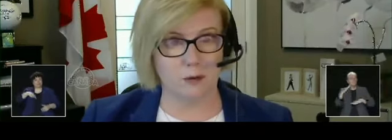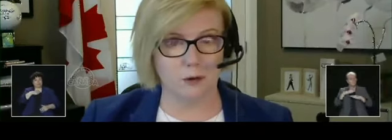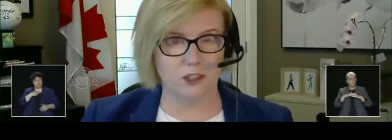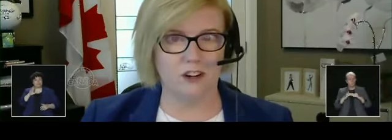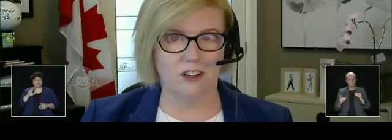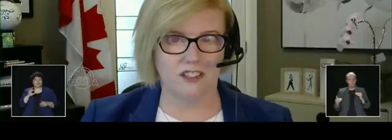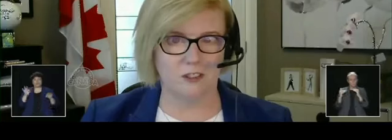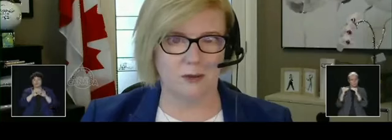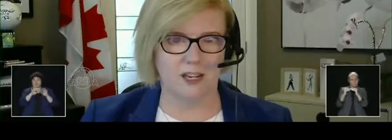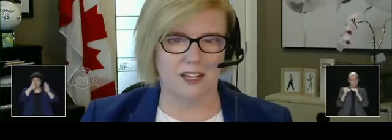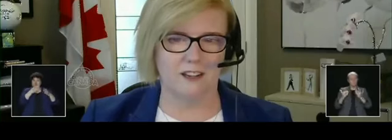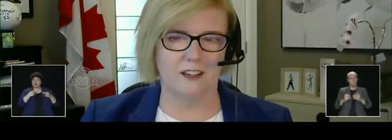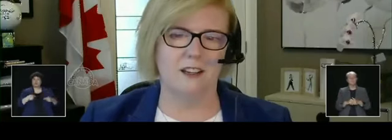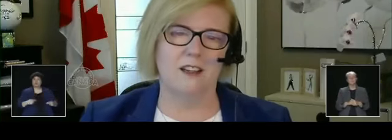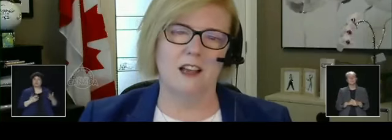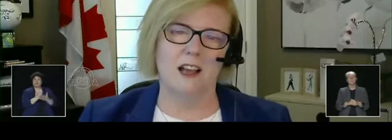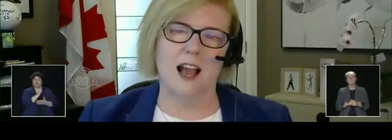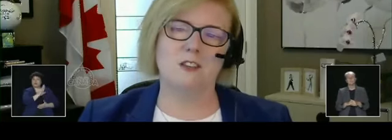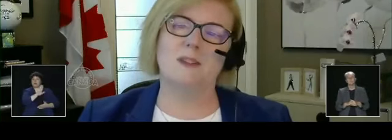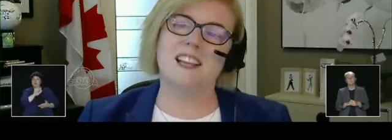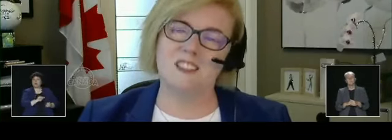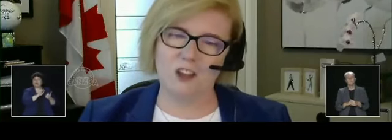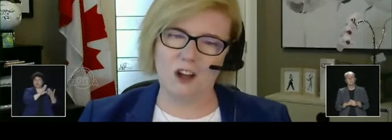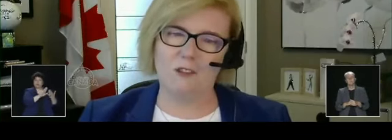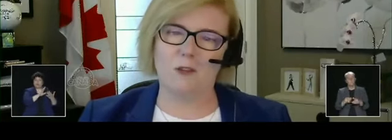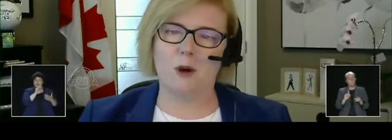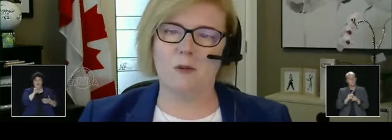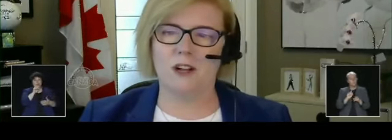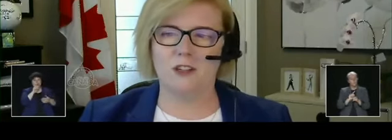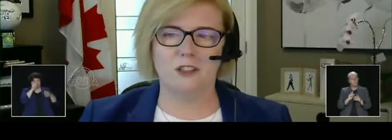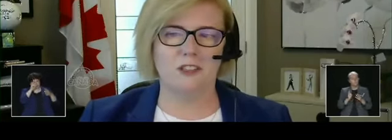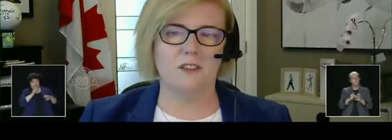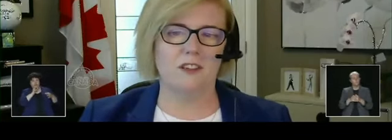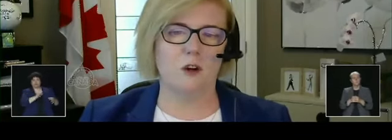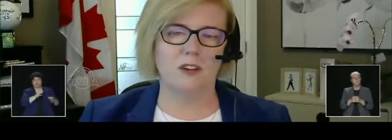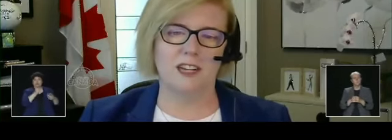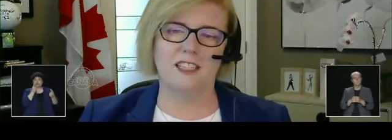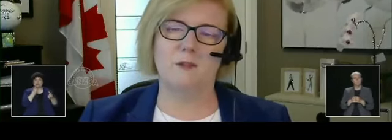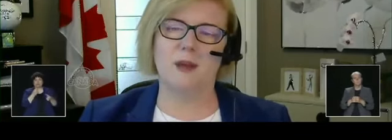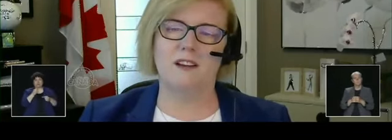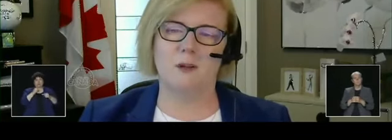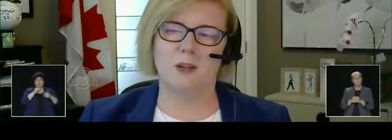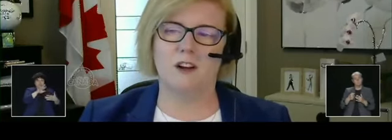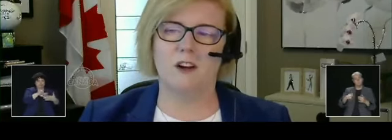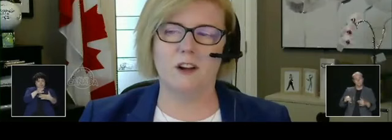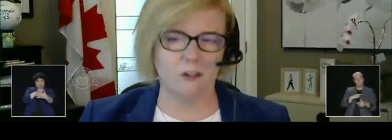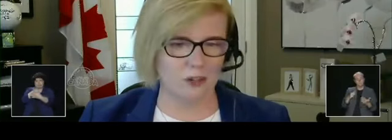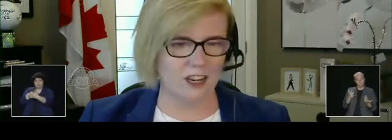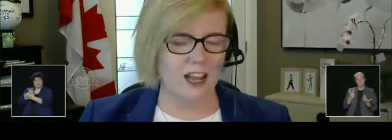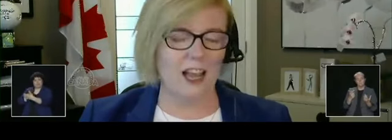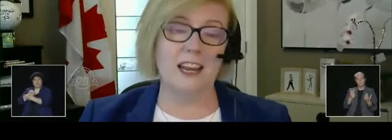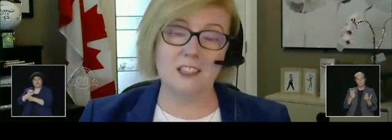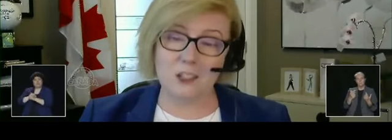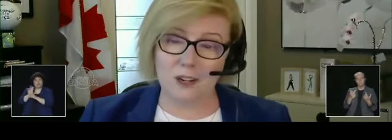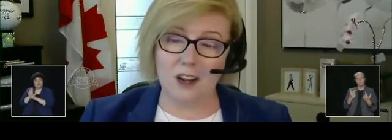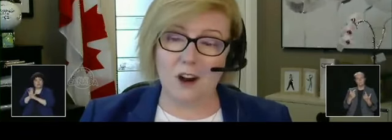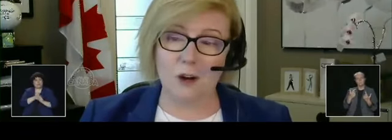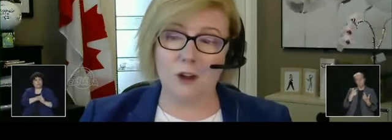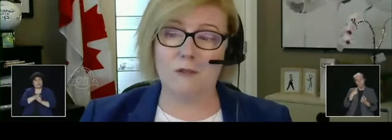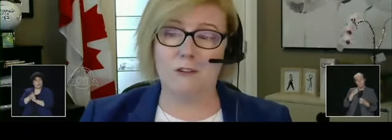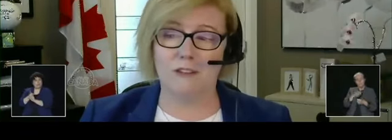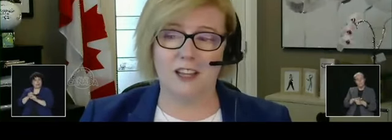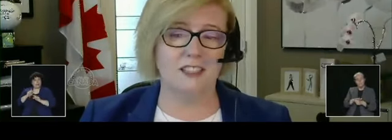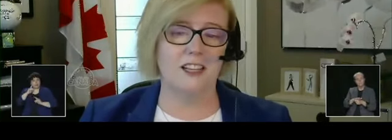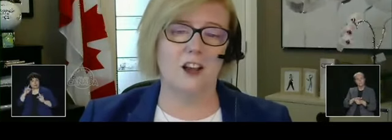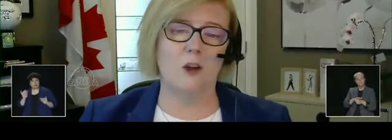human rights approach in our decision-making. As we take stock of the repercussions of the COVID-19 pandemic on our country and enter